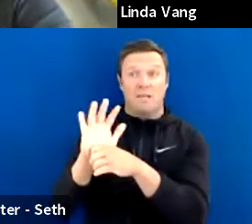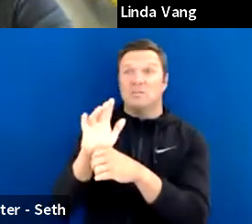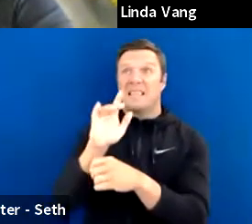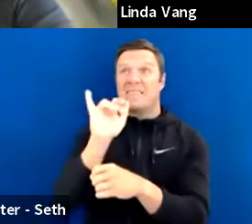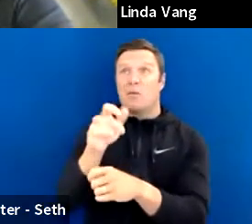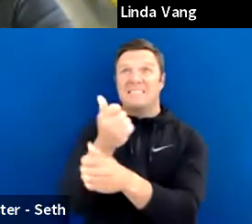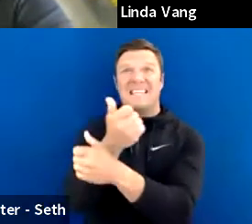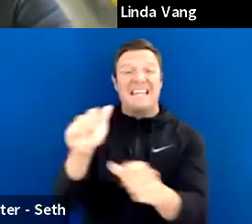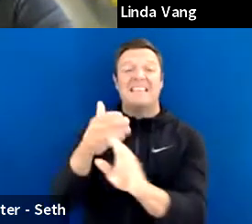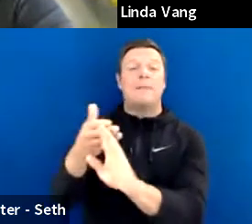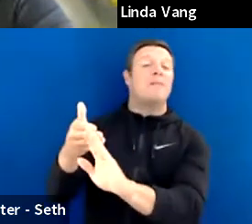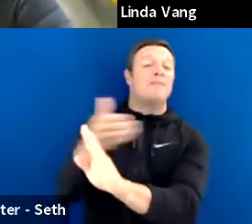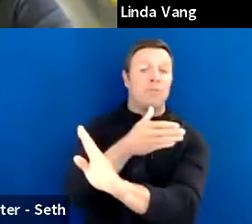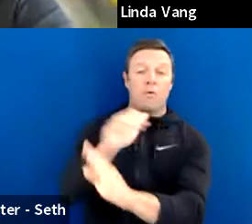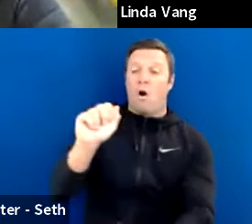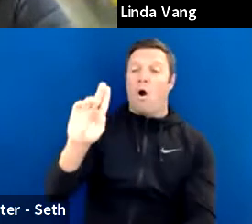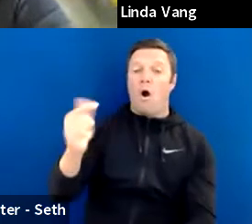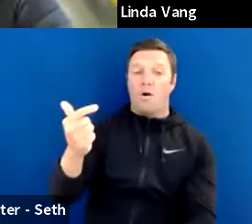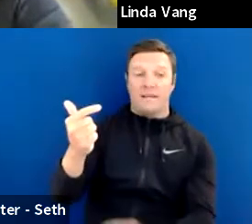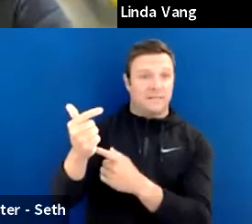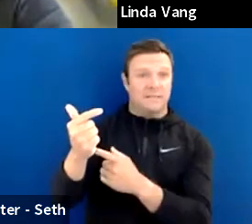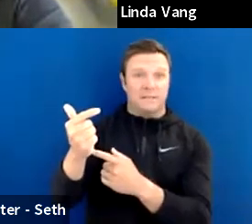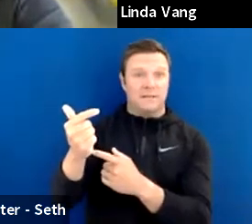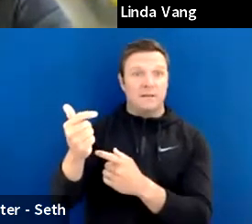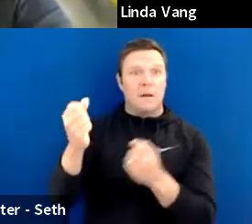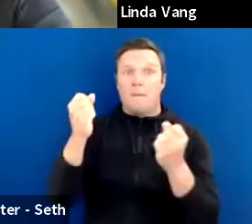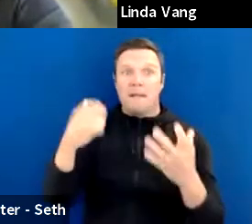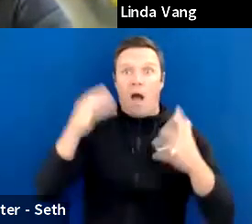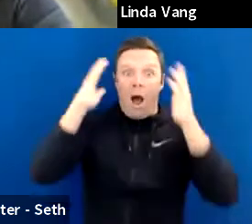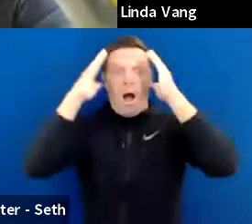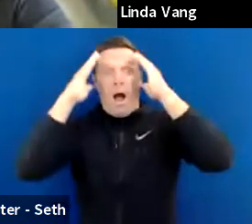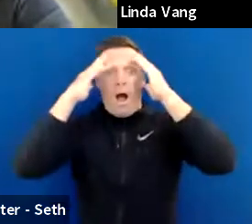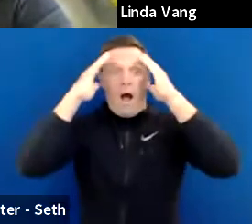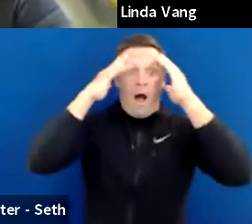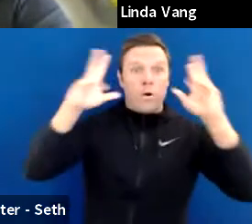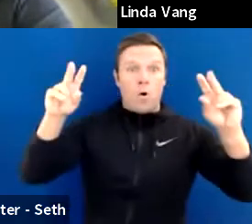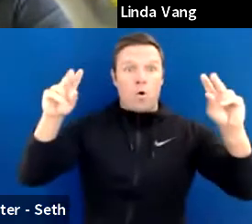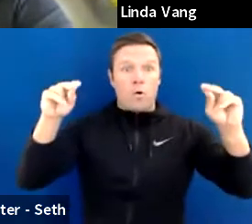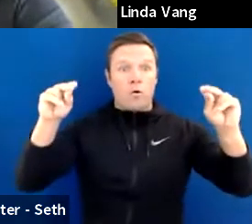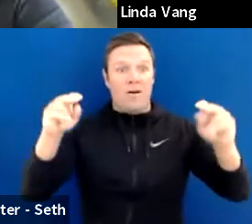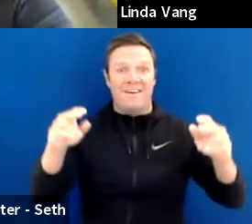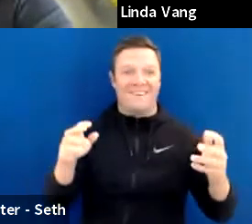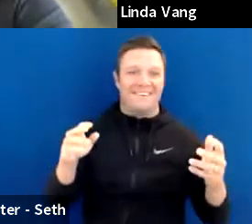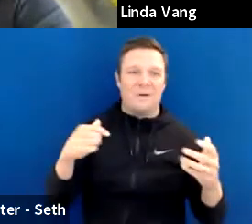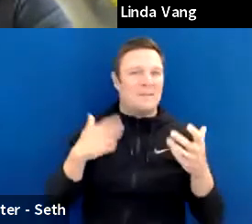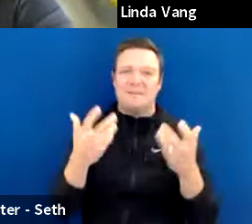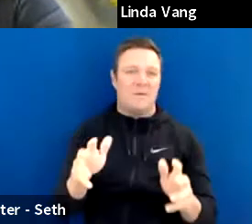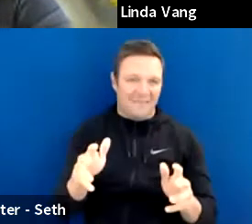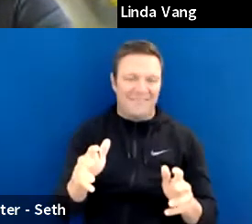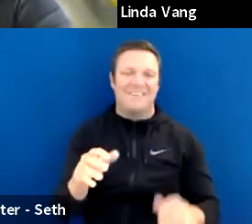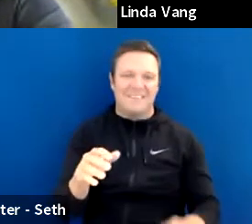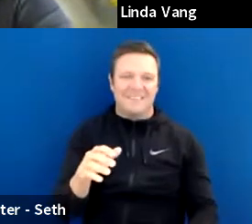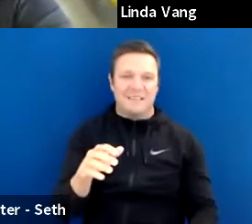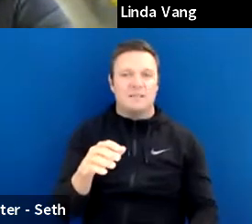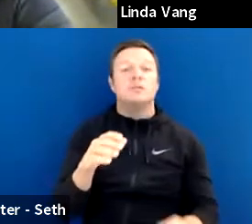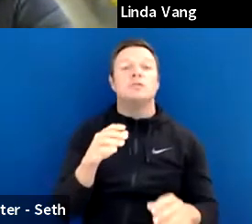to last August. And that caused many of us to panic, really. But in